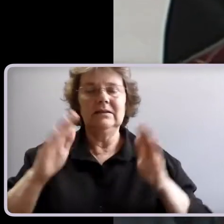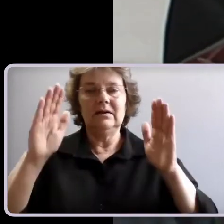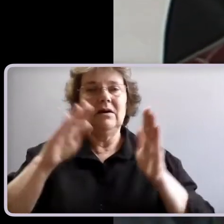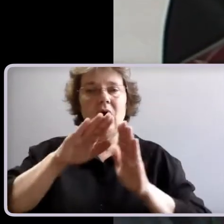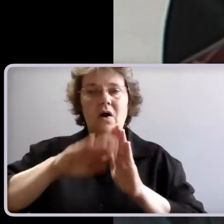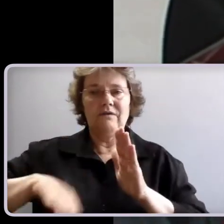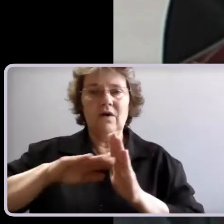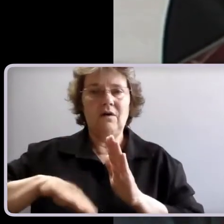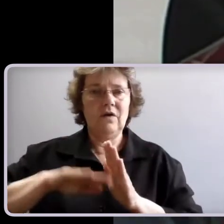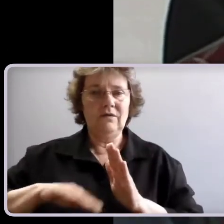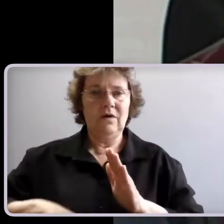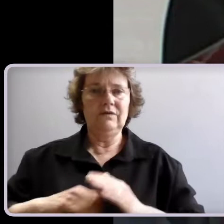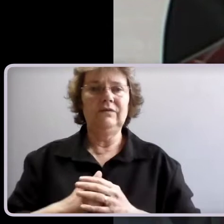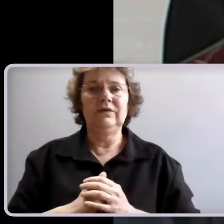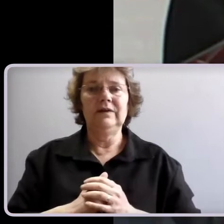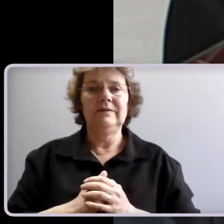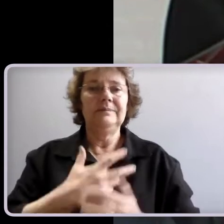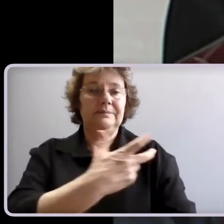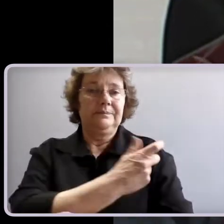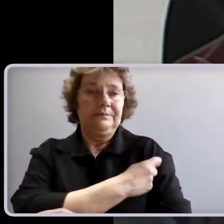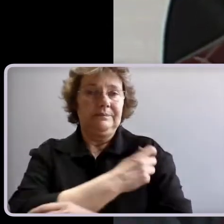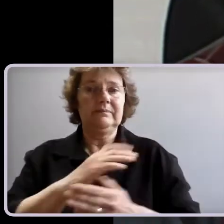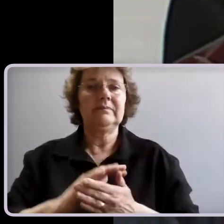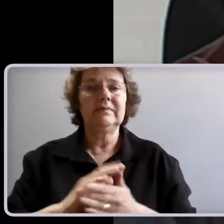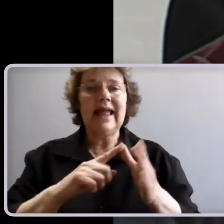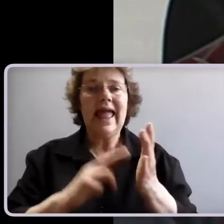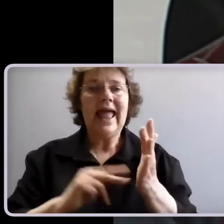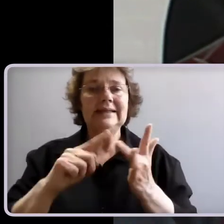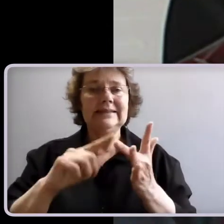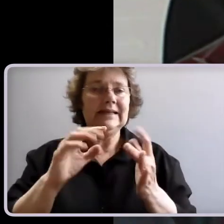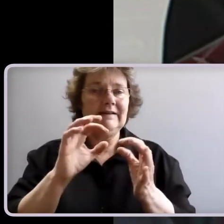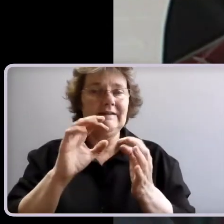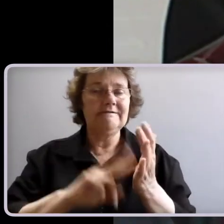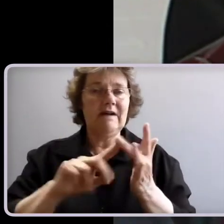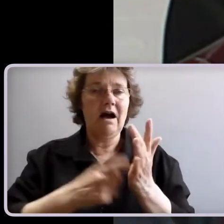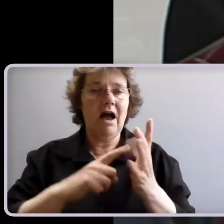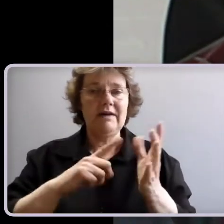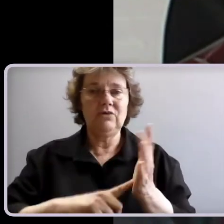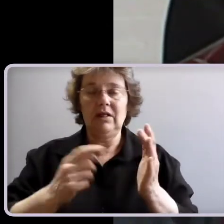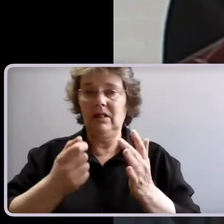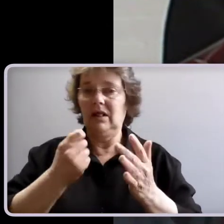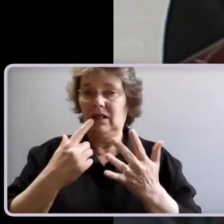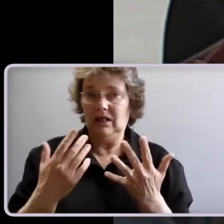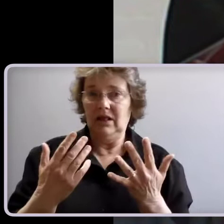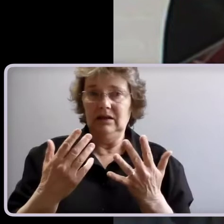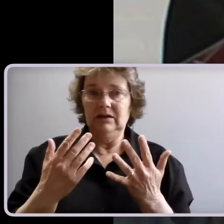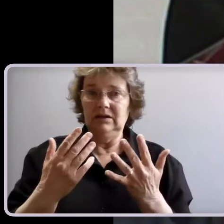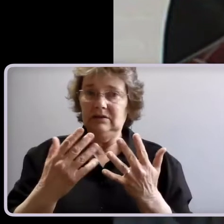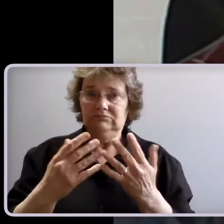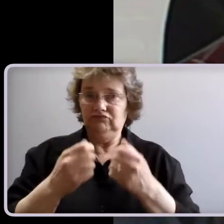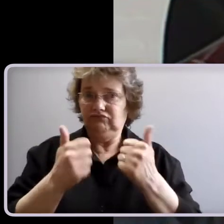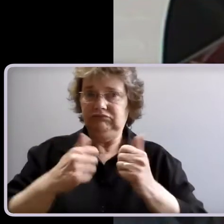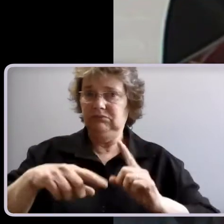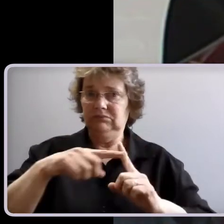and the antiviral treatments have been real game changers, but there's real concerns that disabled and sick people are still not getting access to them